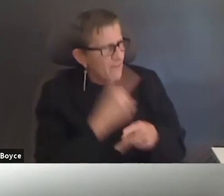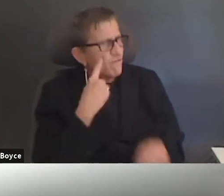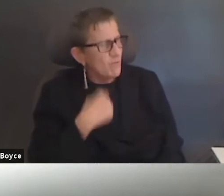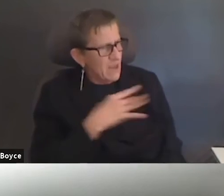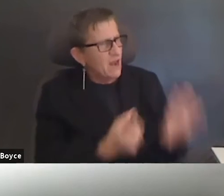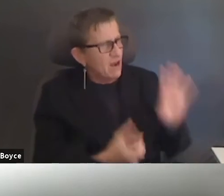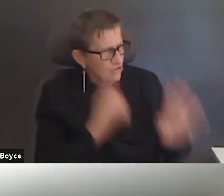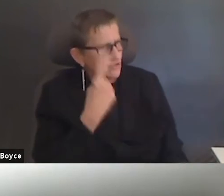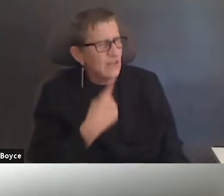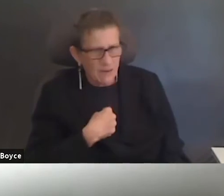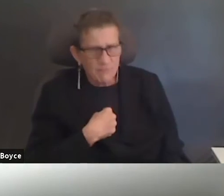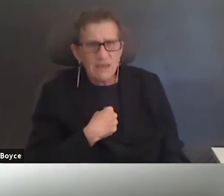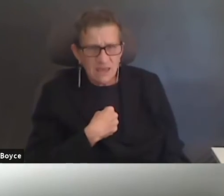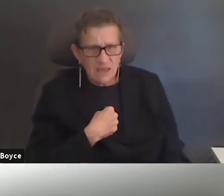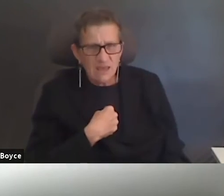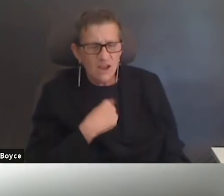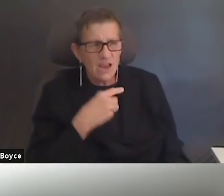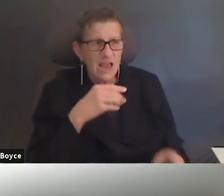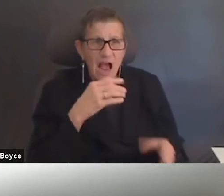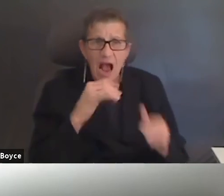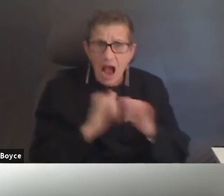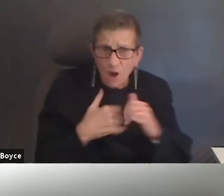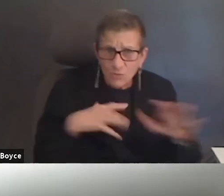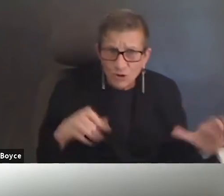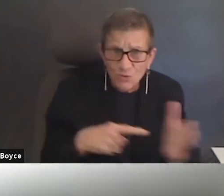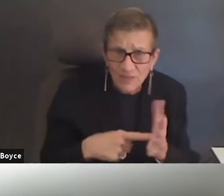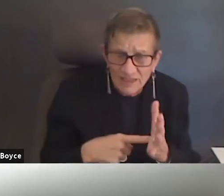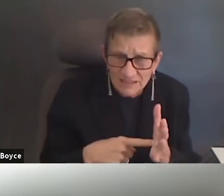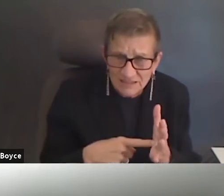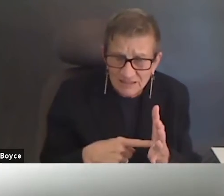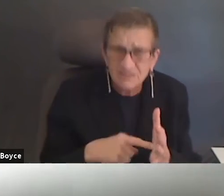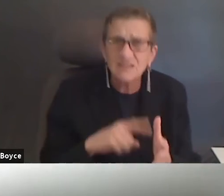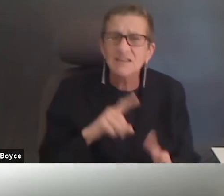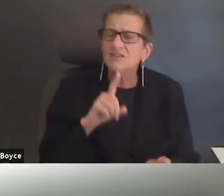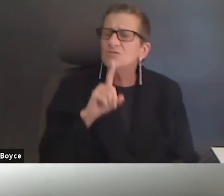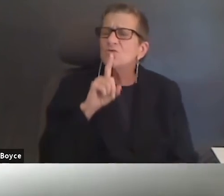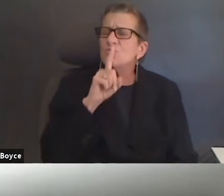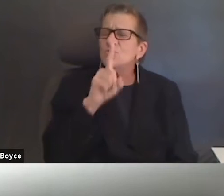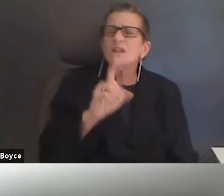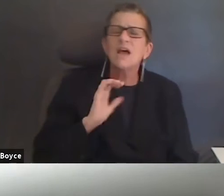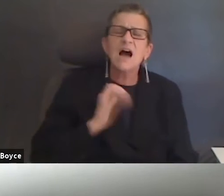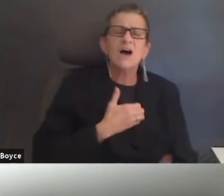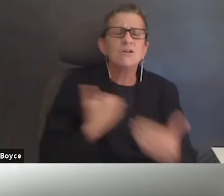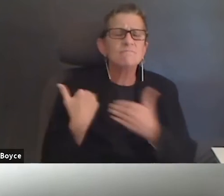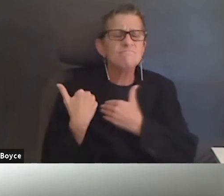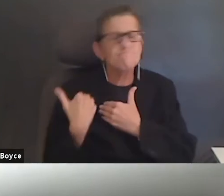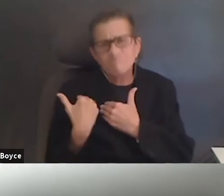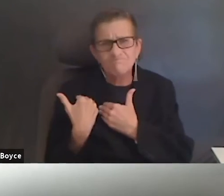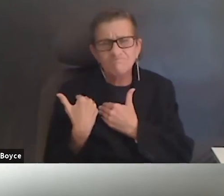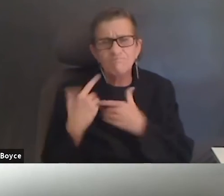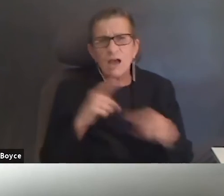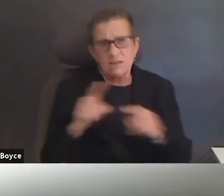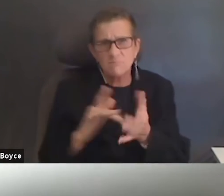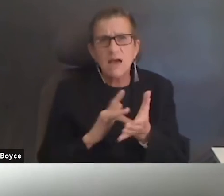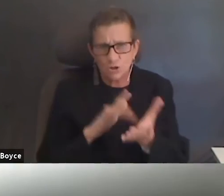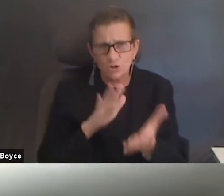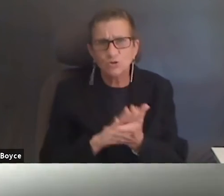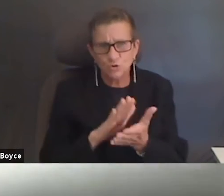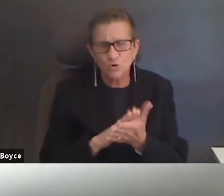understood. In order to do this, it is our imperative as a medical school to make sure